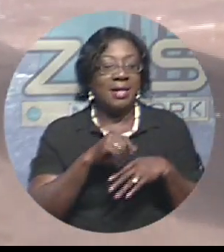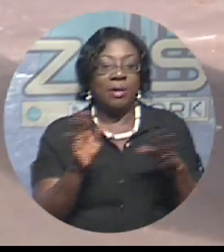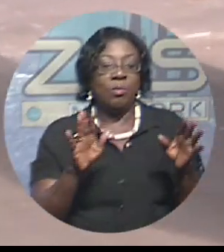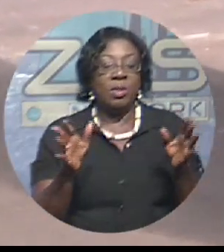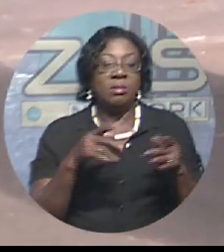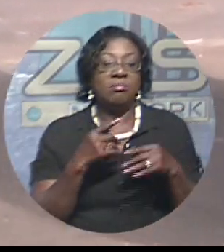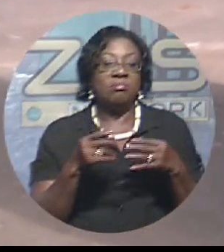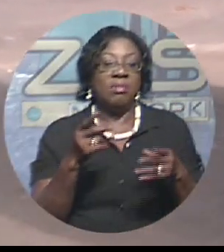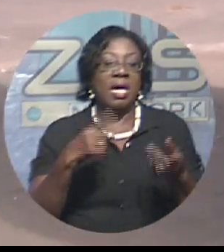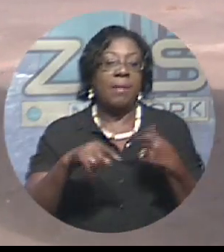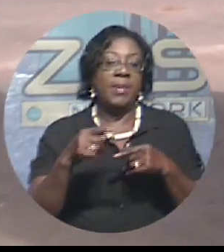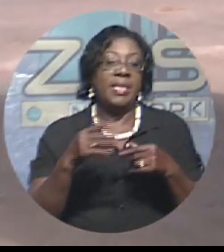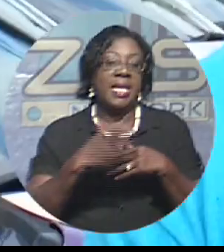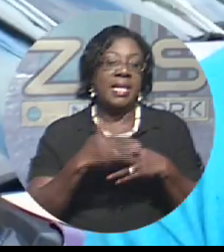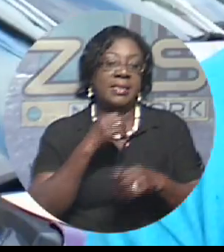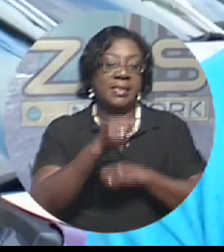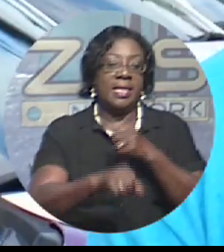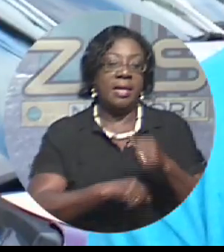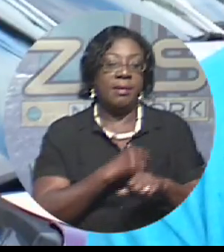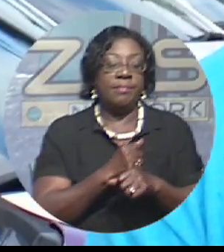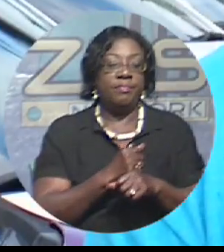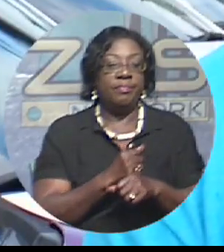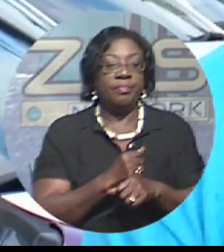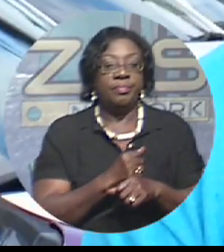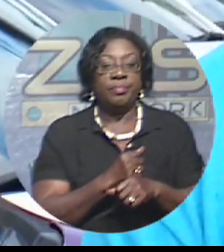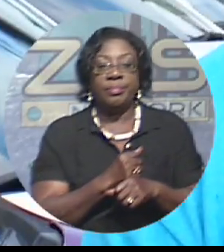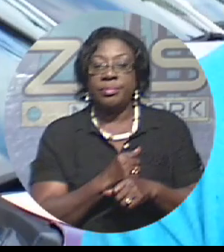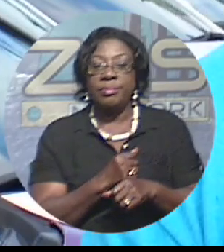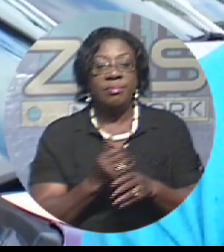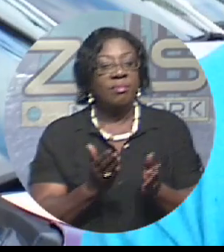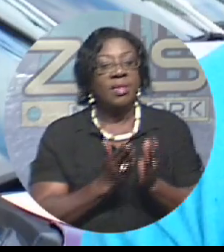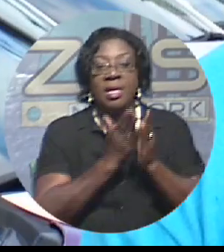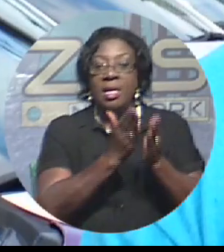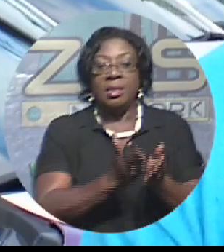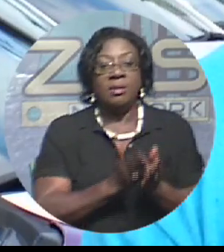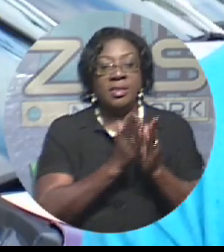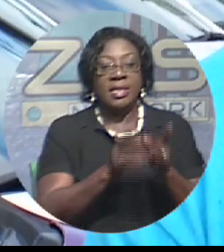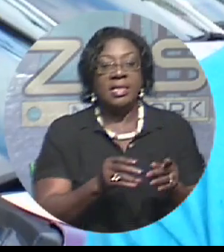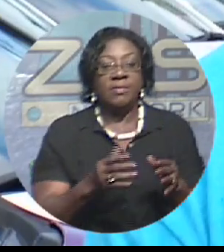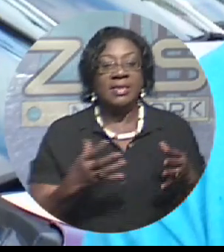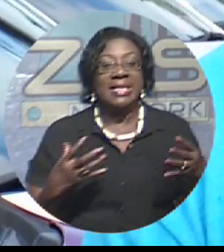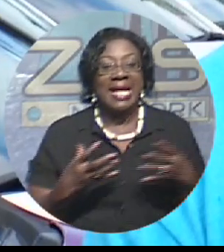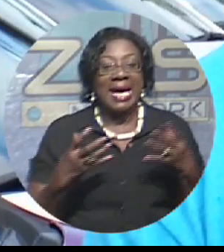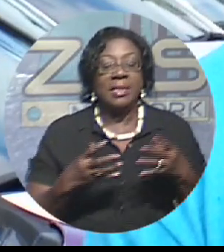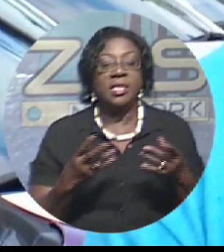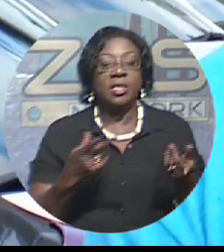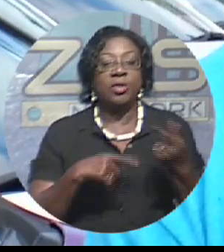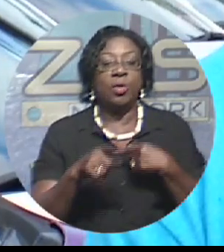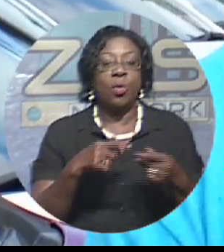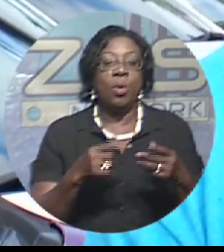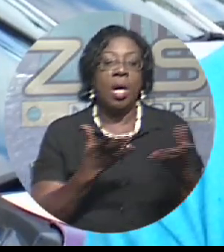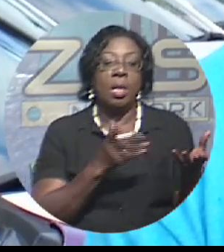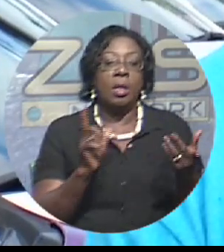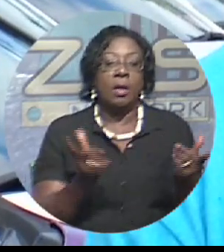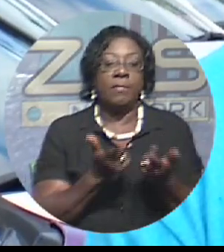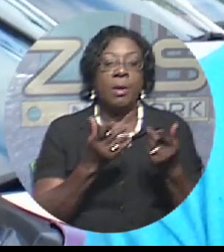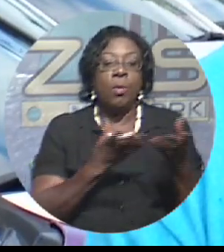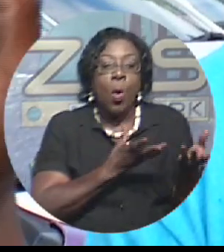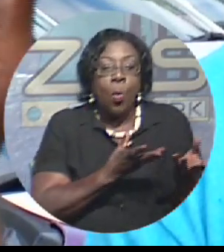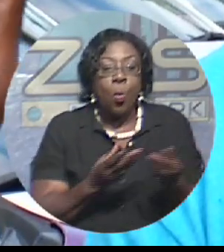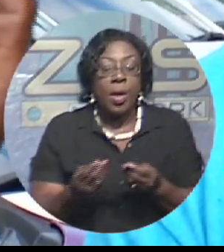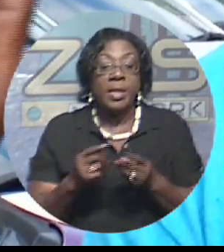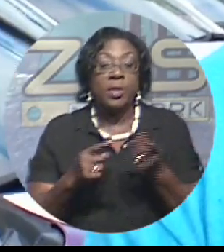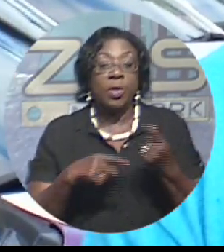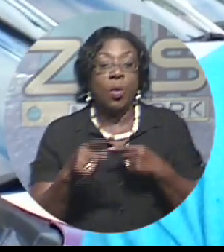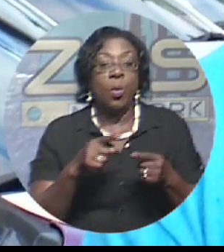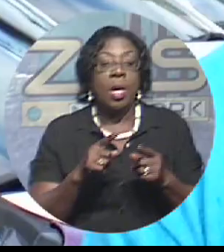in 2017. Those sailors were still anxious to go. A lot of them want to go, but you know, there's some of us